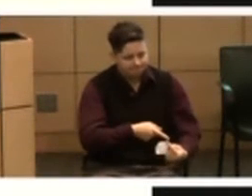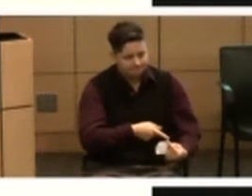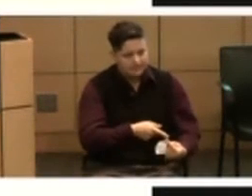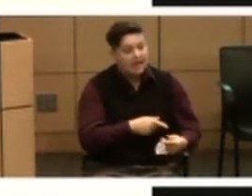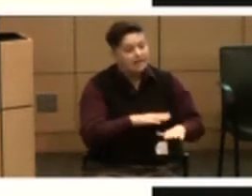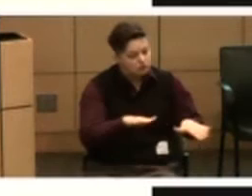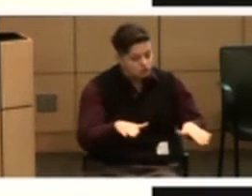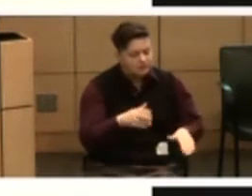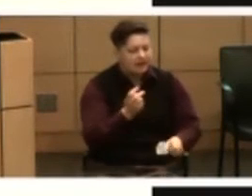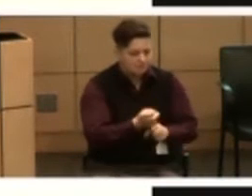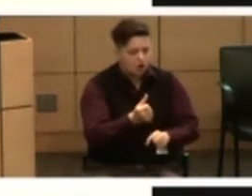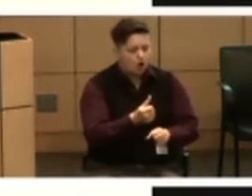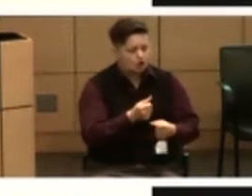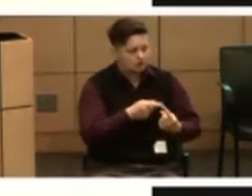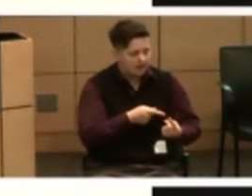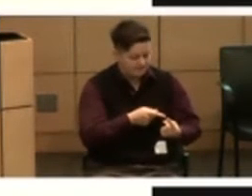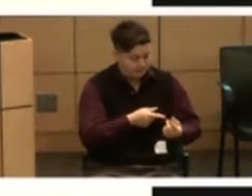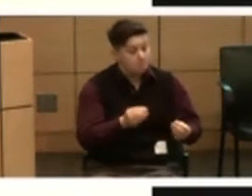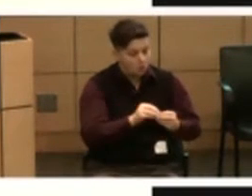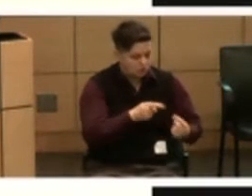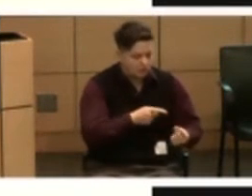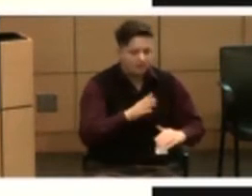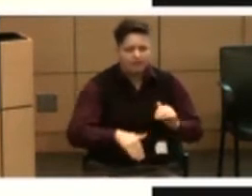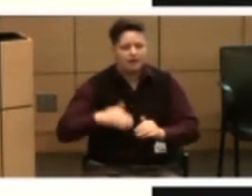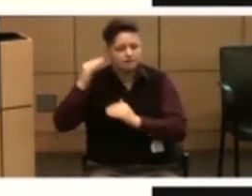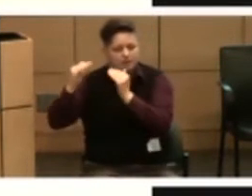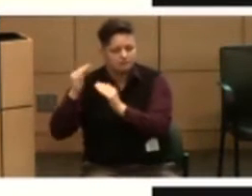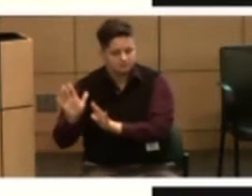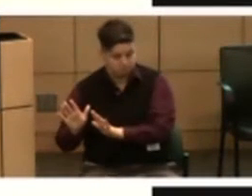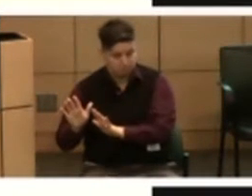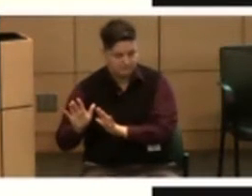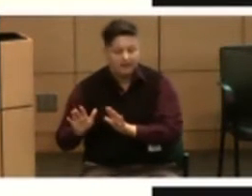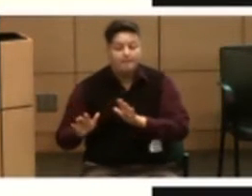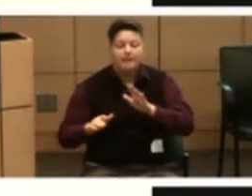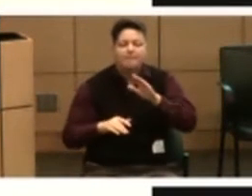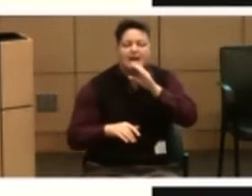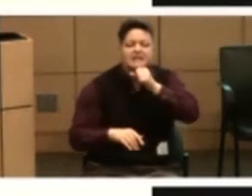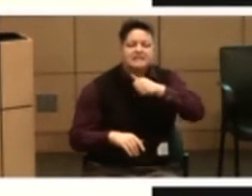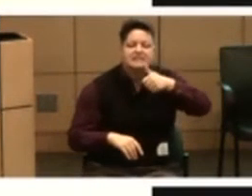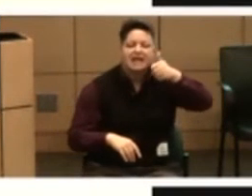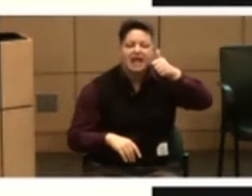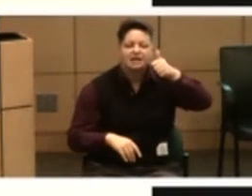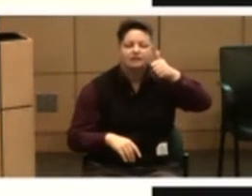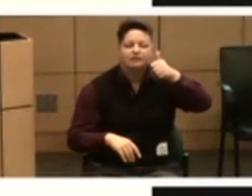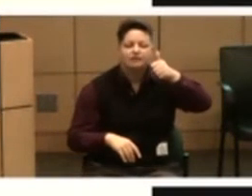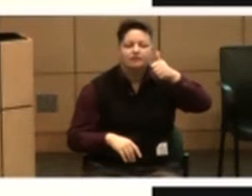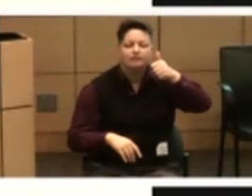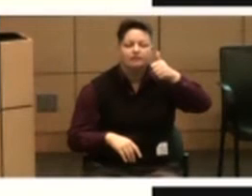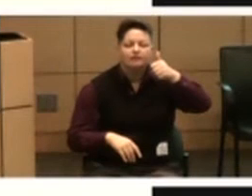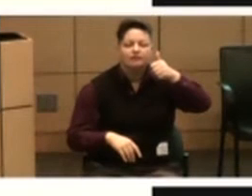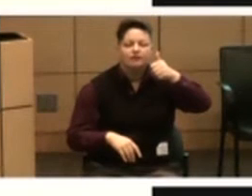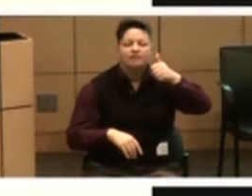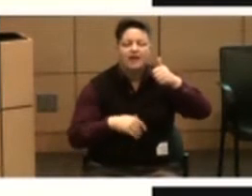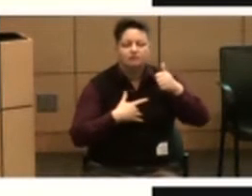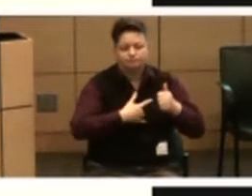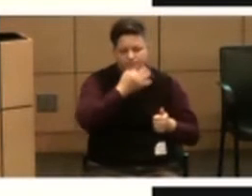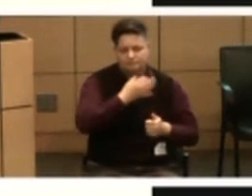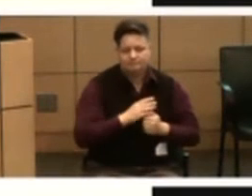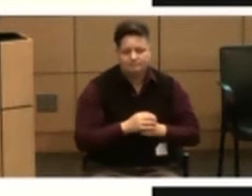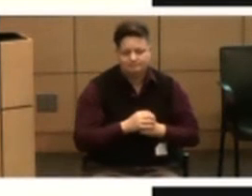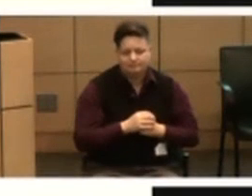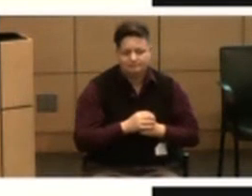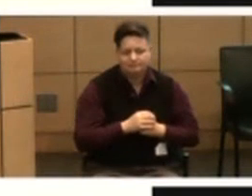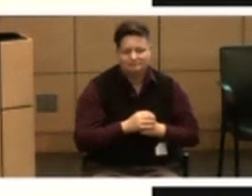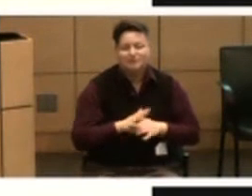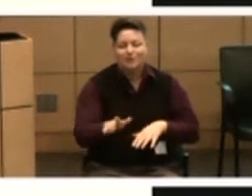adults. But that by the age of 10, by most accounts, this ability looks adult-like. So if you test a